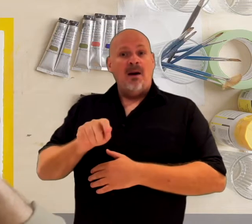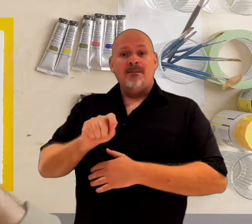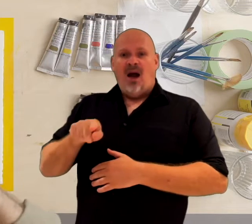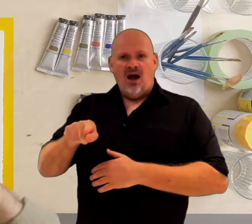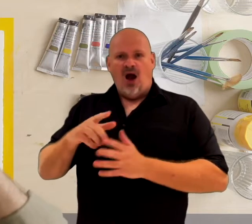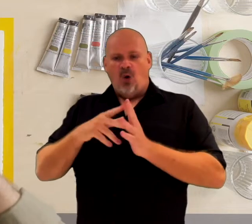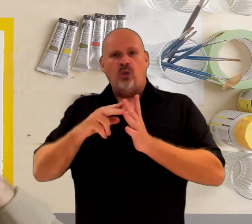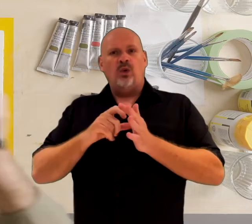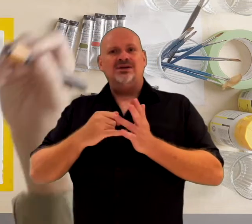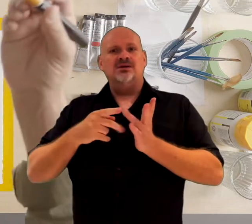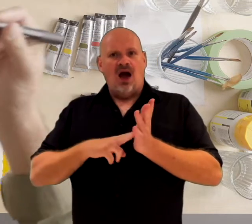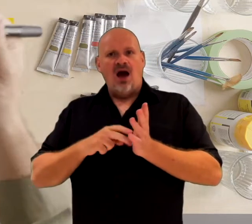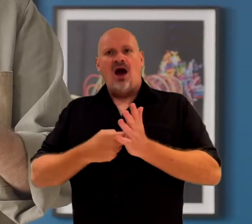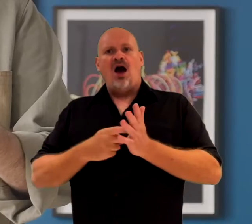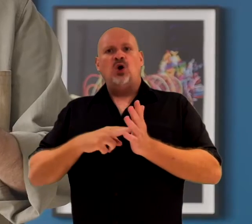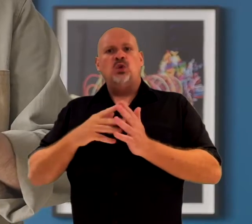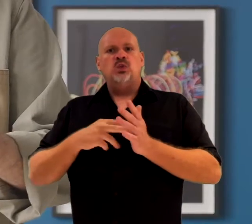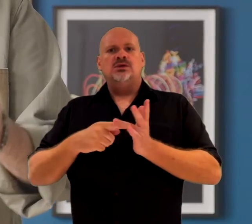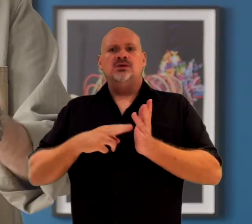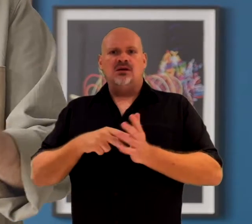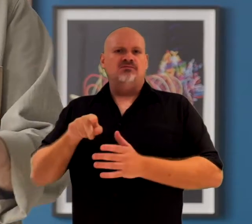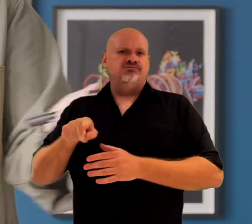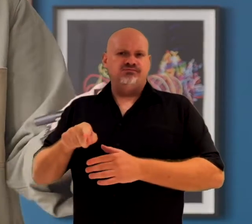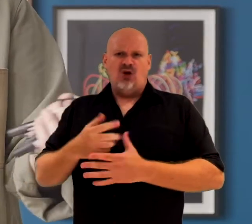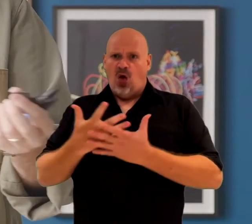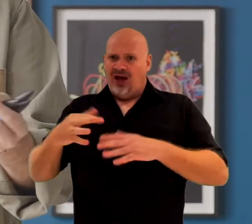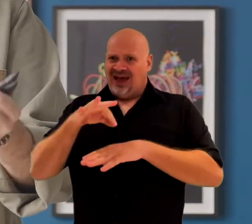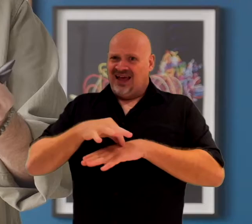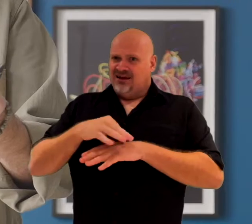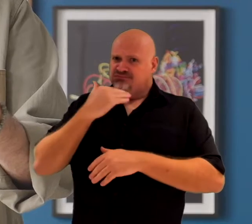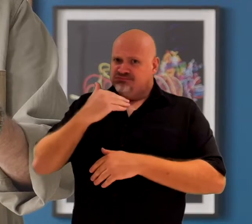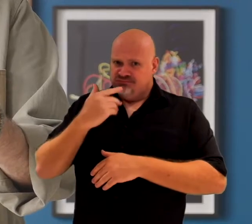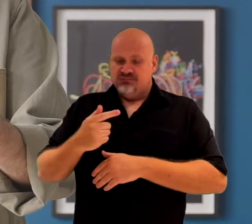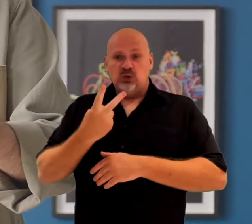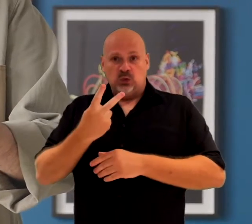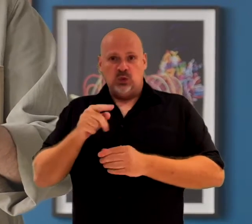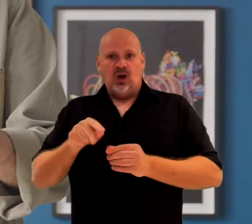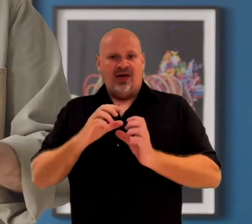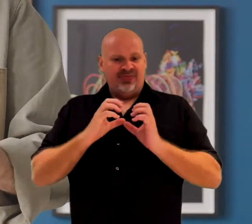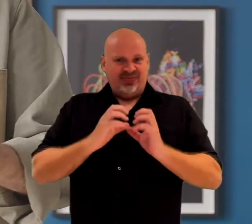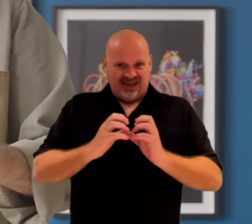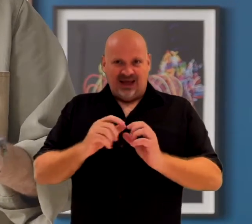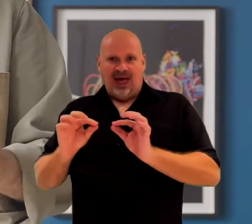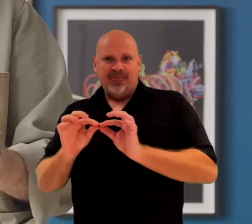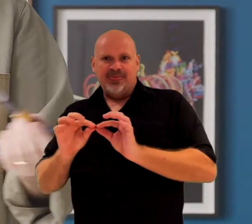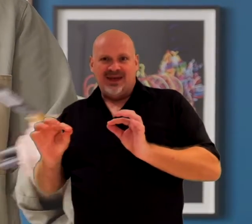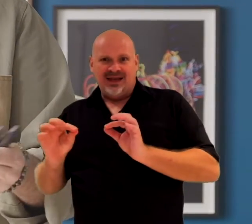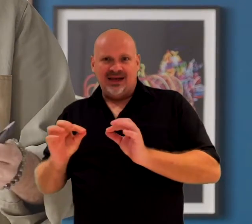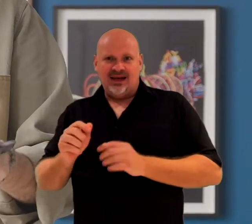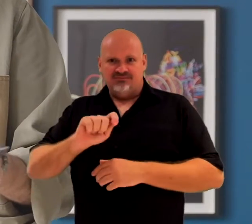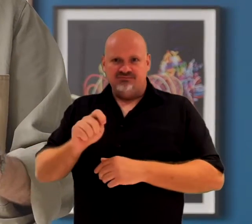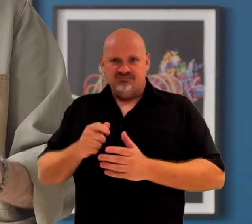in these, and it has two sides, a skinny side and a thicker side, so you could change the width of what you're drawing